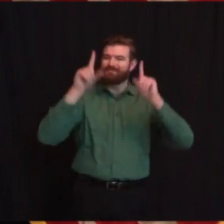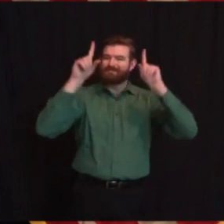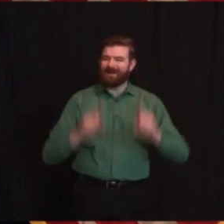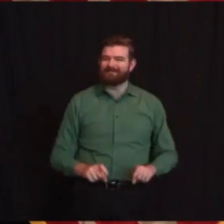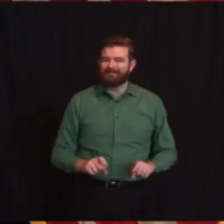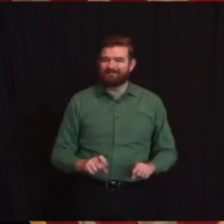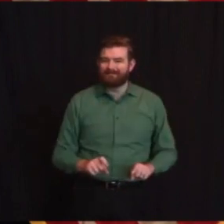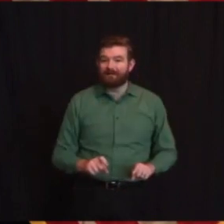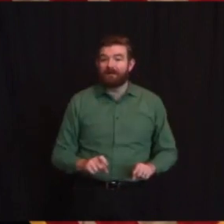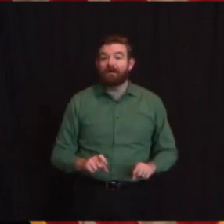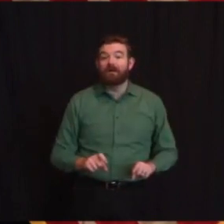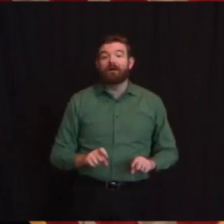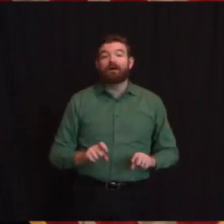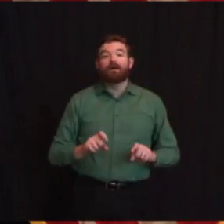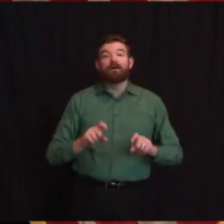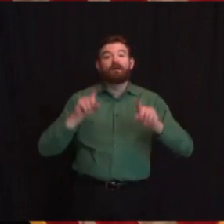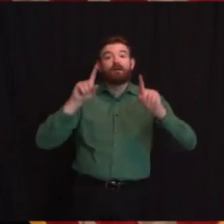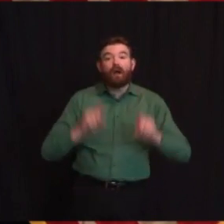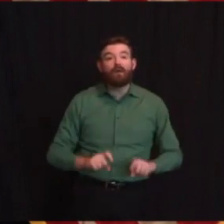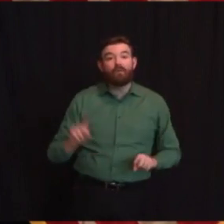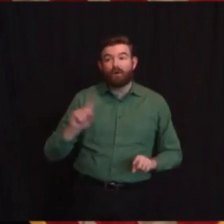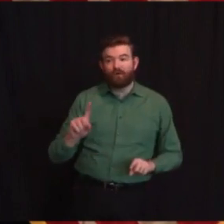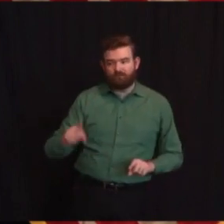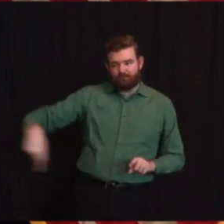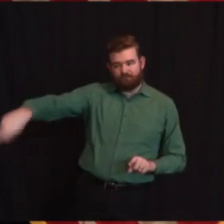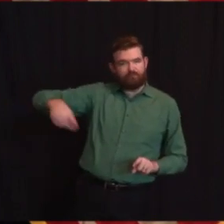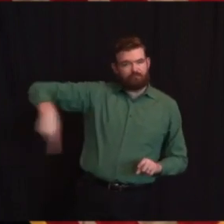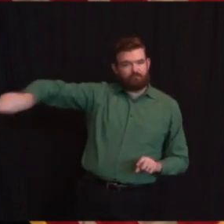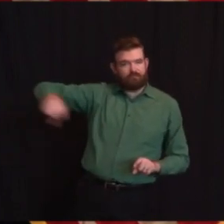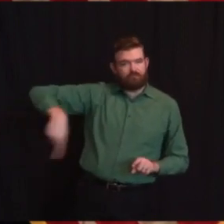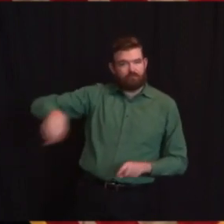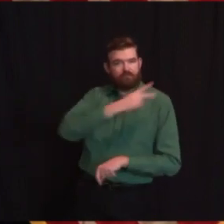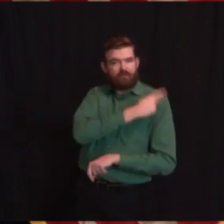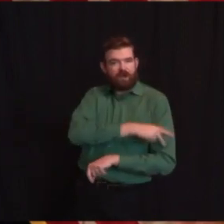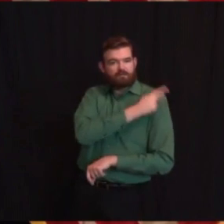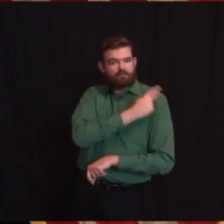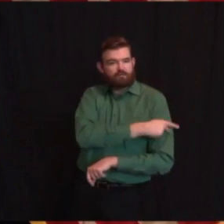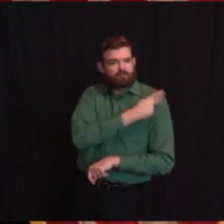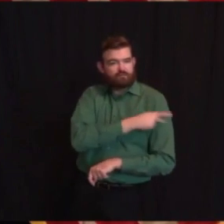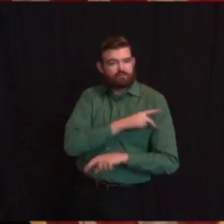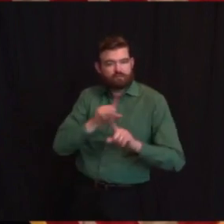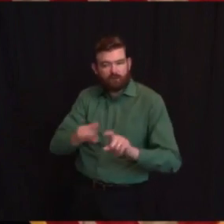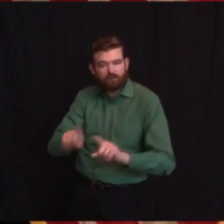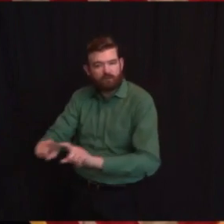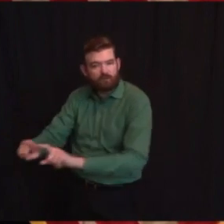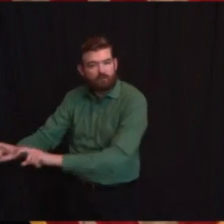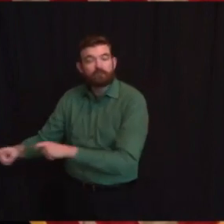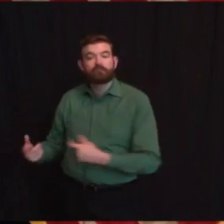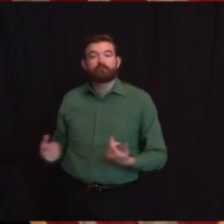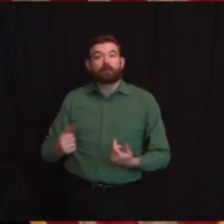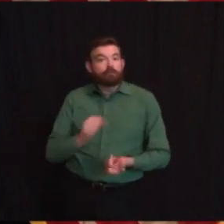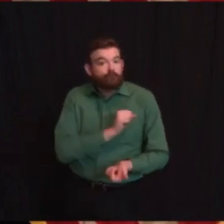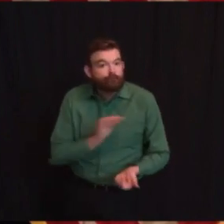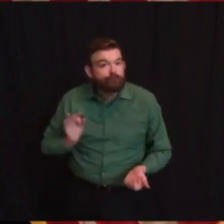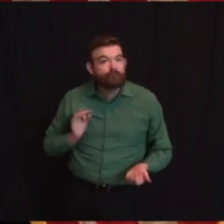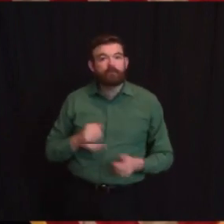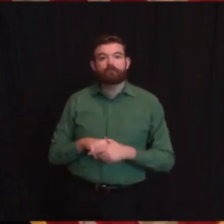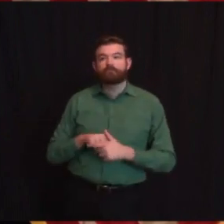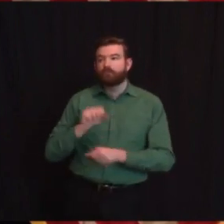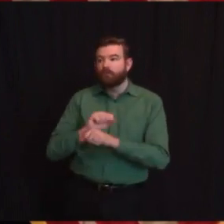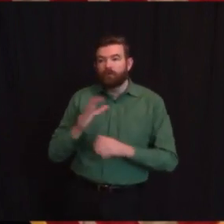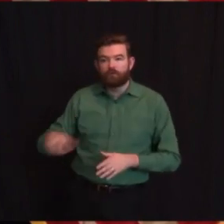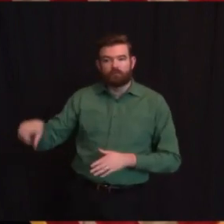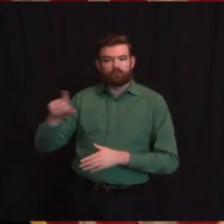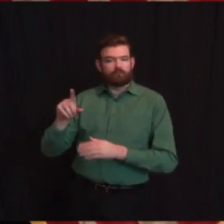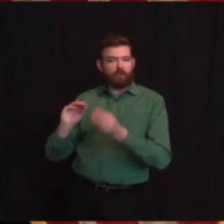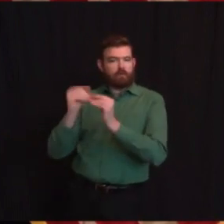population, both the patients themselves, clients, as well as employees that we want to prioritize and we will